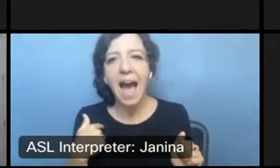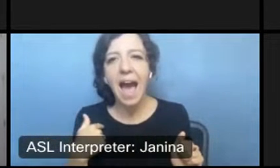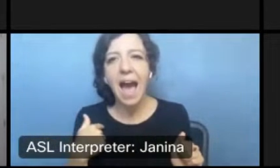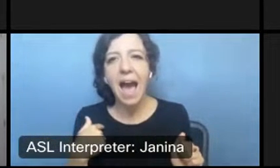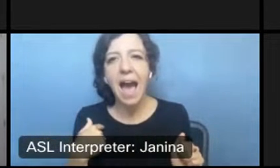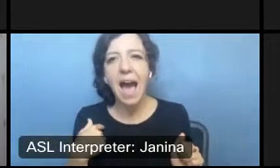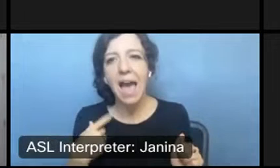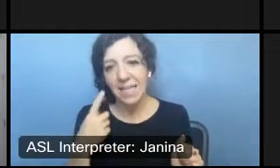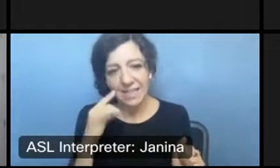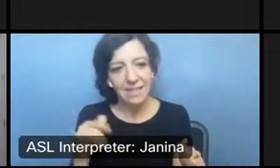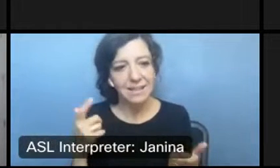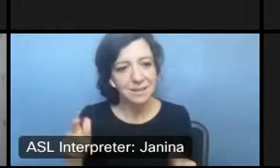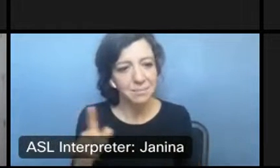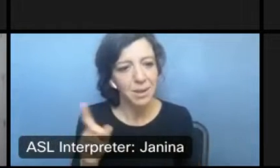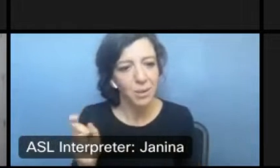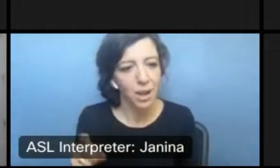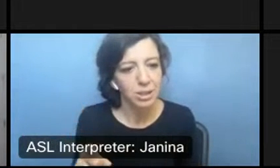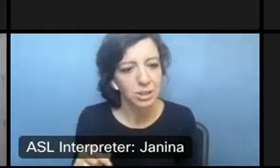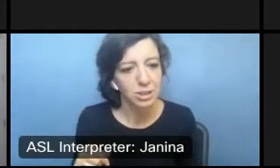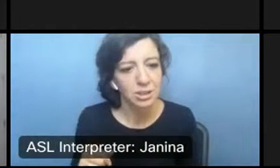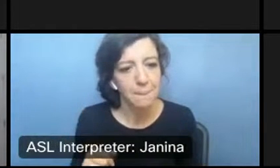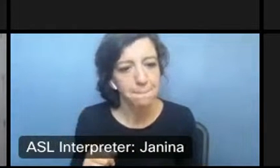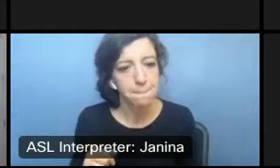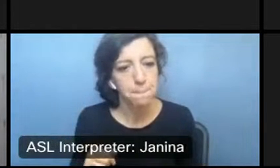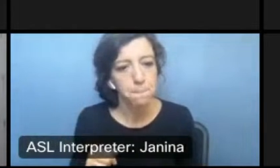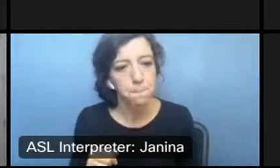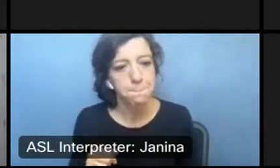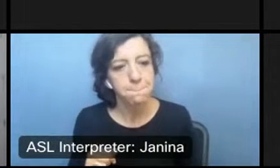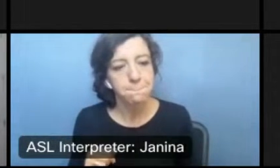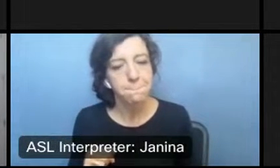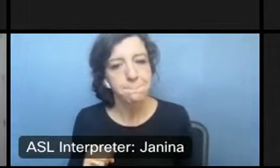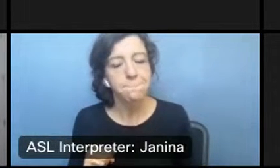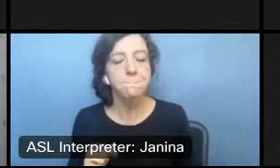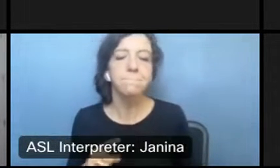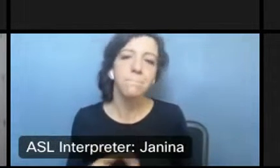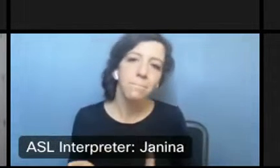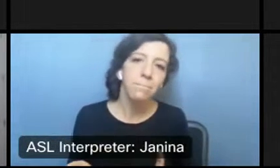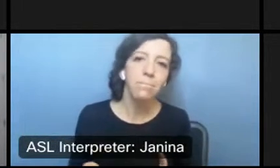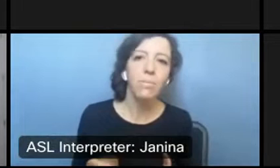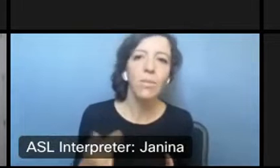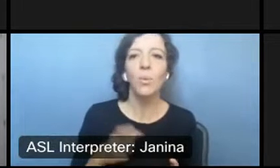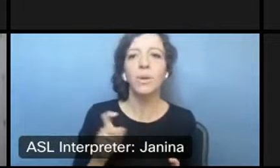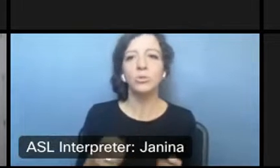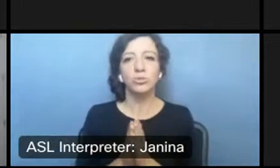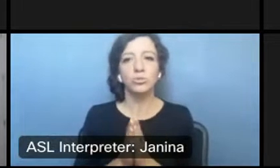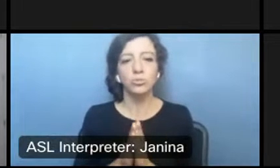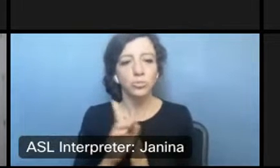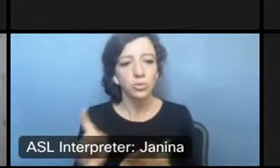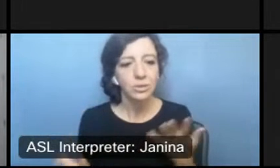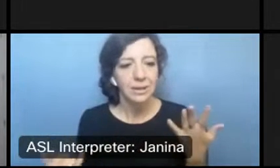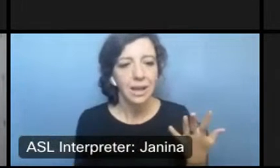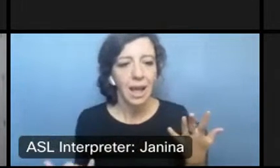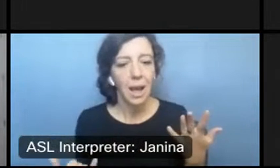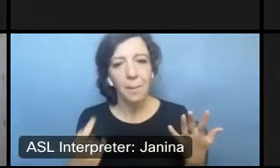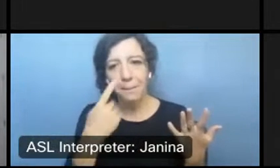question, Sheila, and that's the question that needs to be answered by the planning team. And that's why we need to start asking these questions now, because we